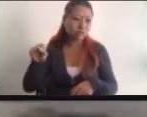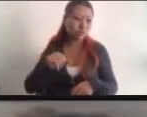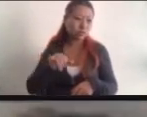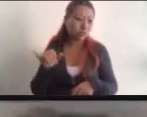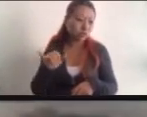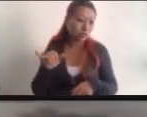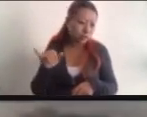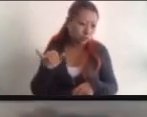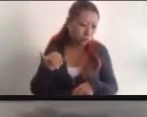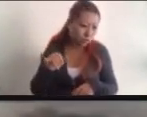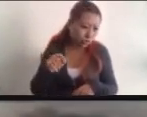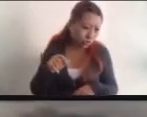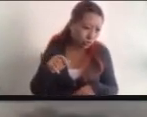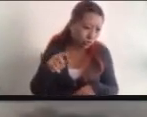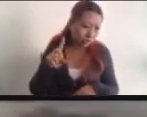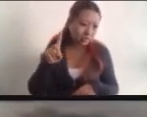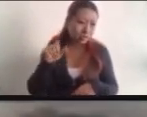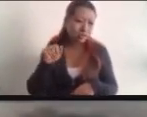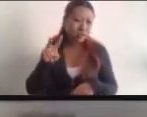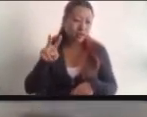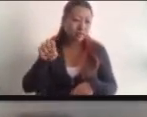for exploration program.